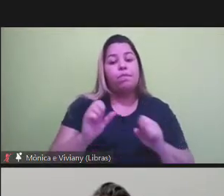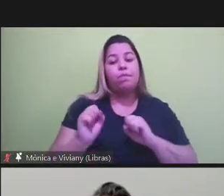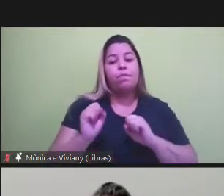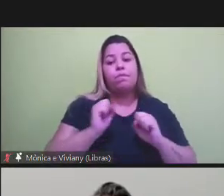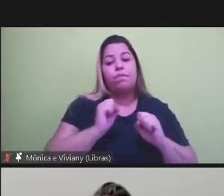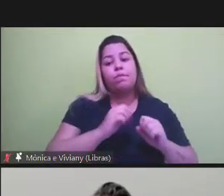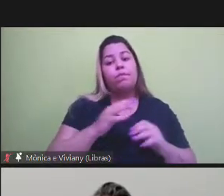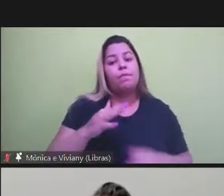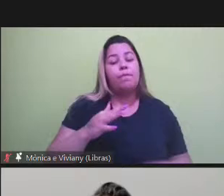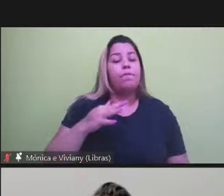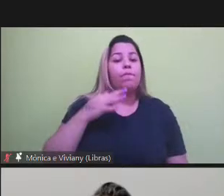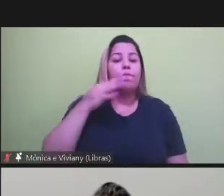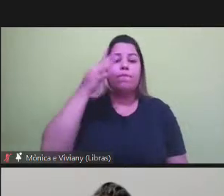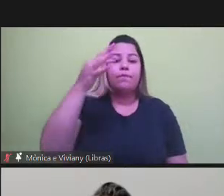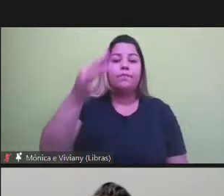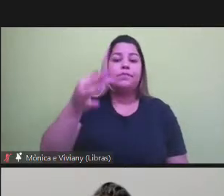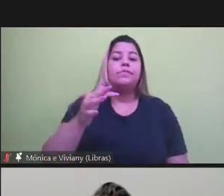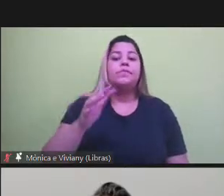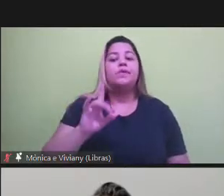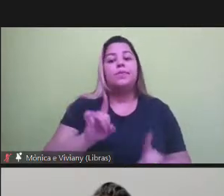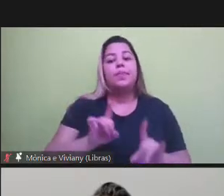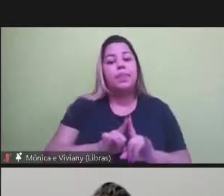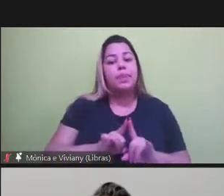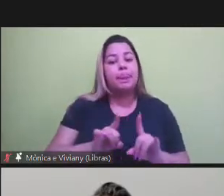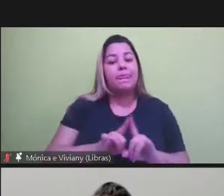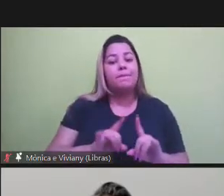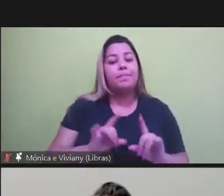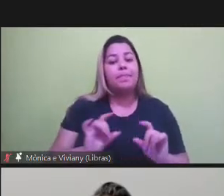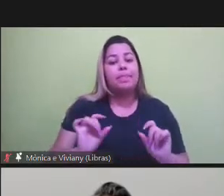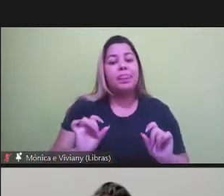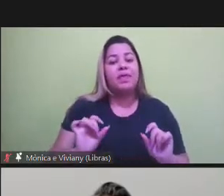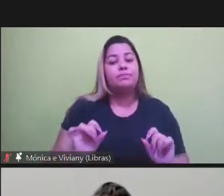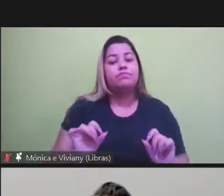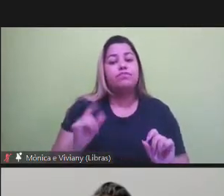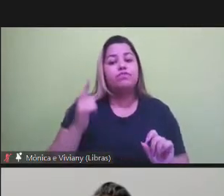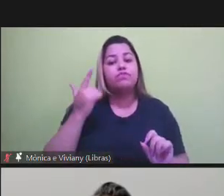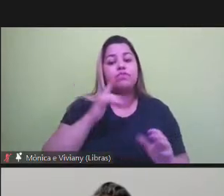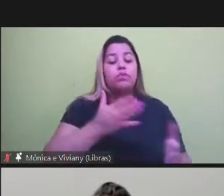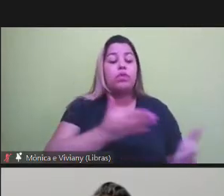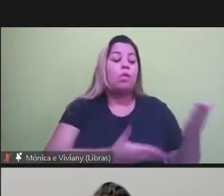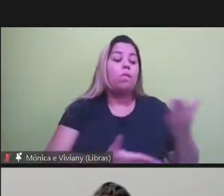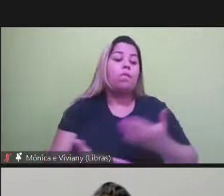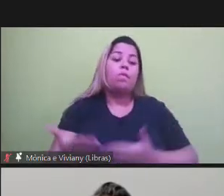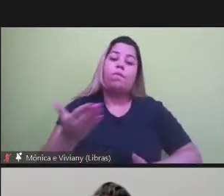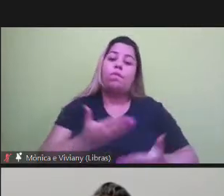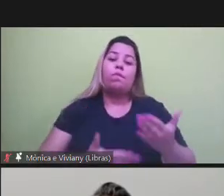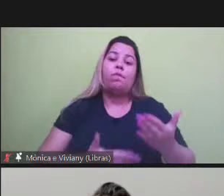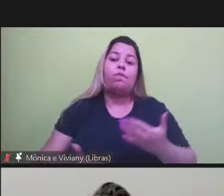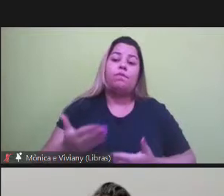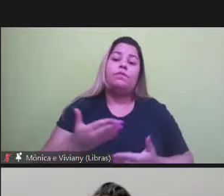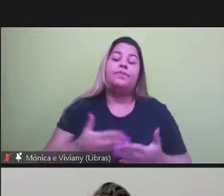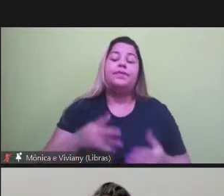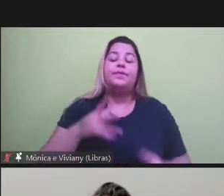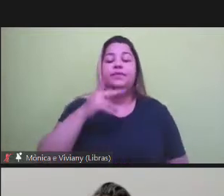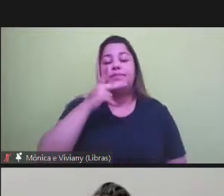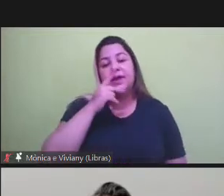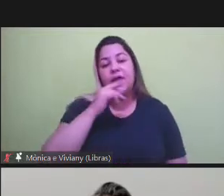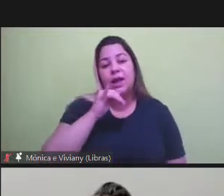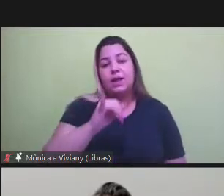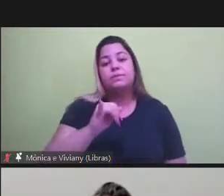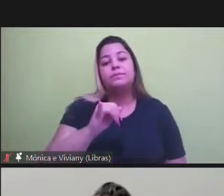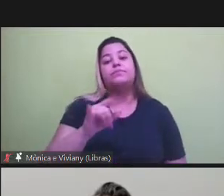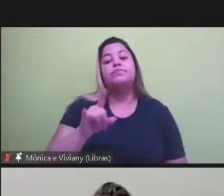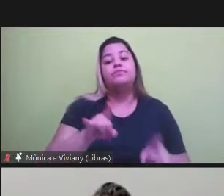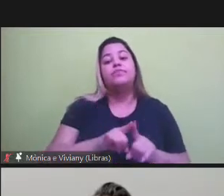can eventually be a possibility of being able to involve more